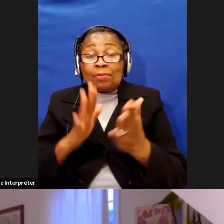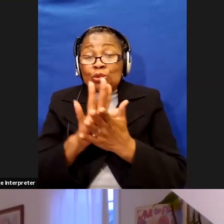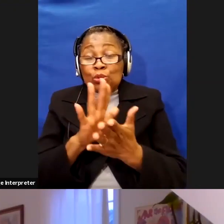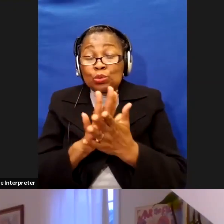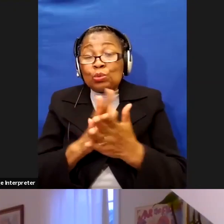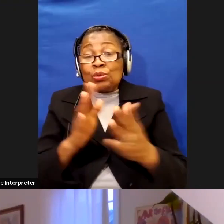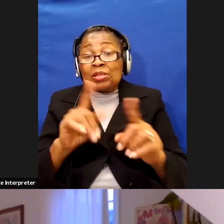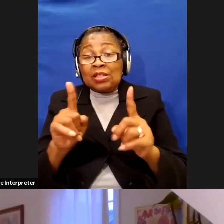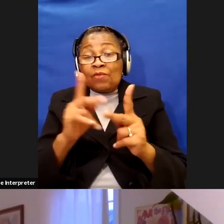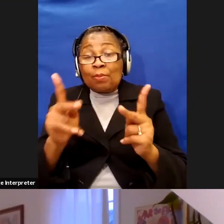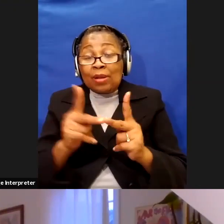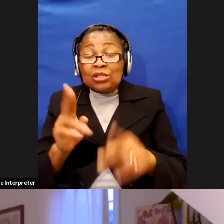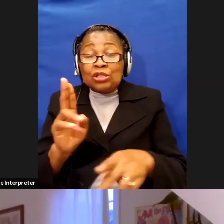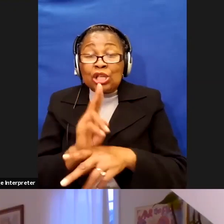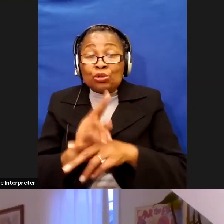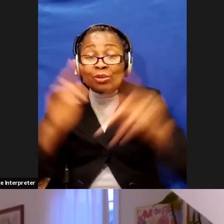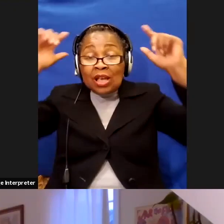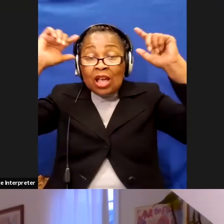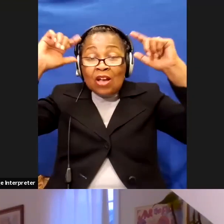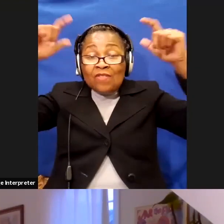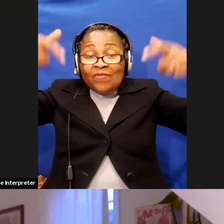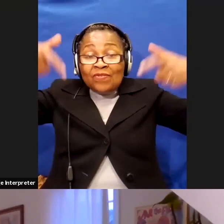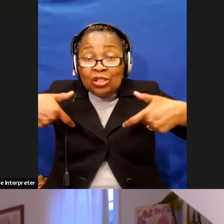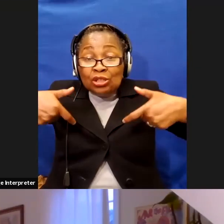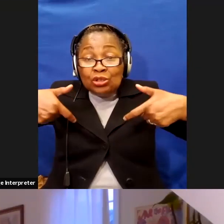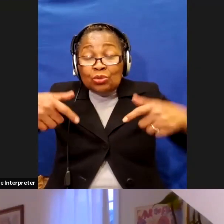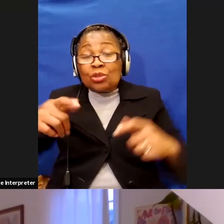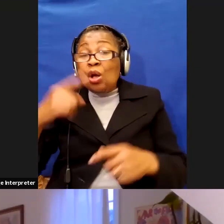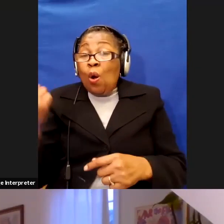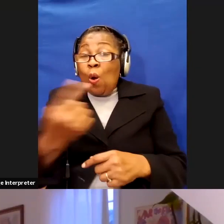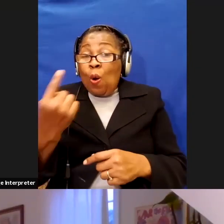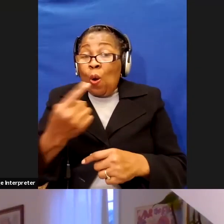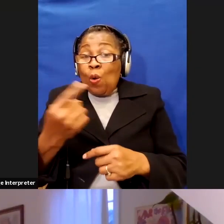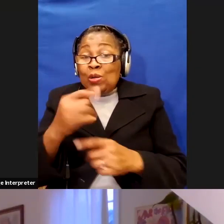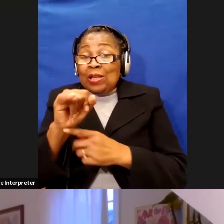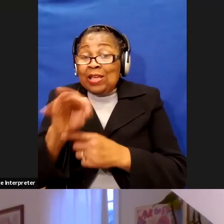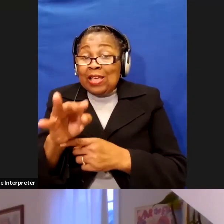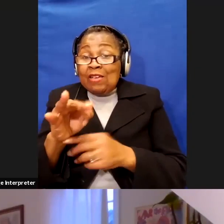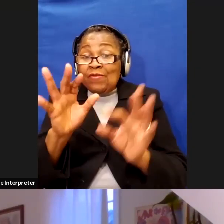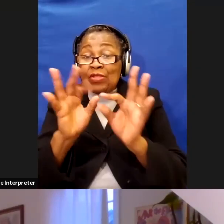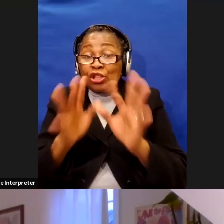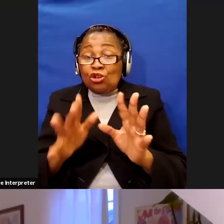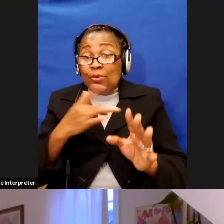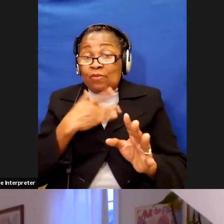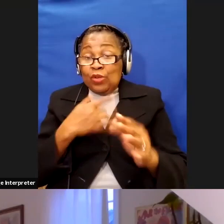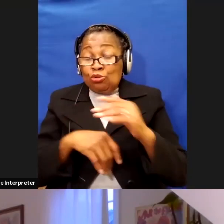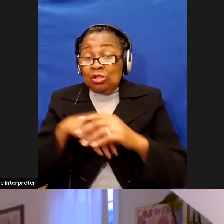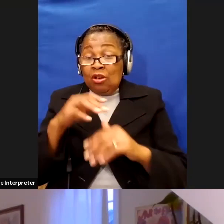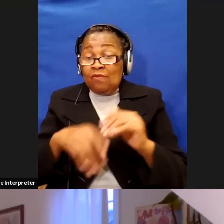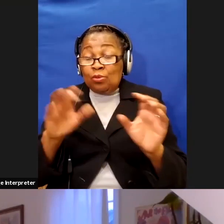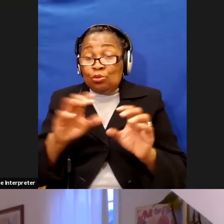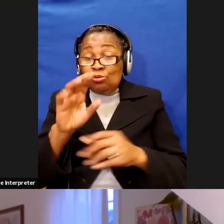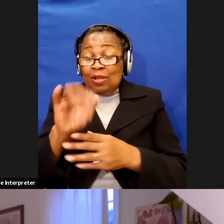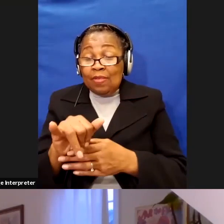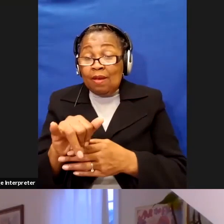that using a face shield for an interpreter only if the interpreter is comfortable, you know, in that situation.